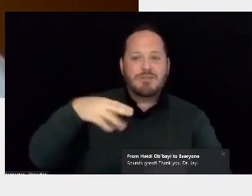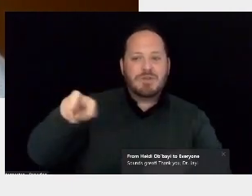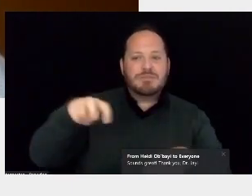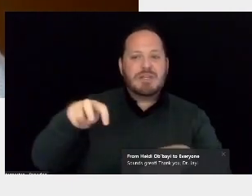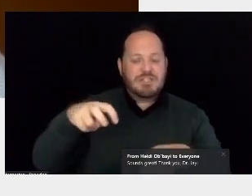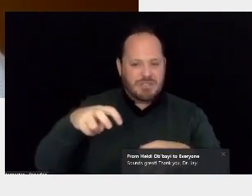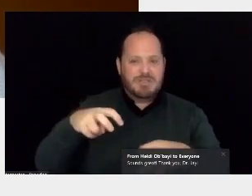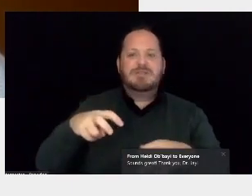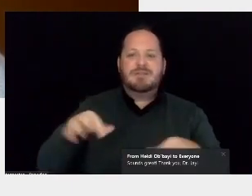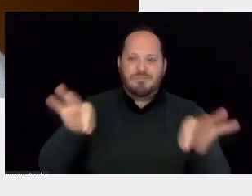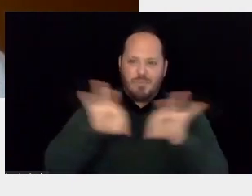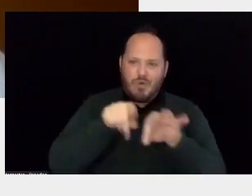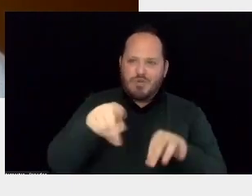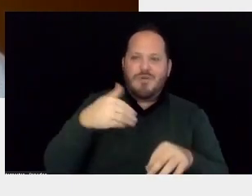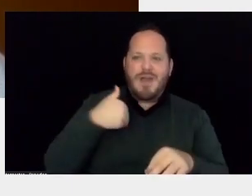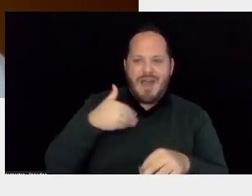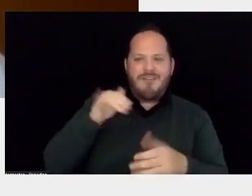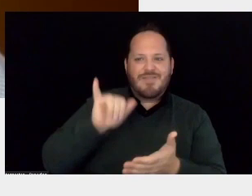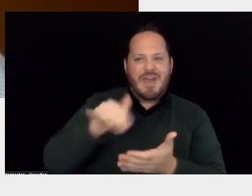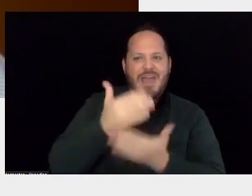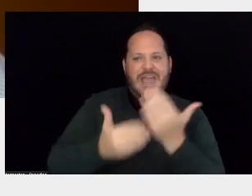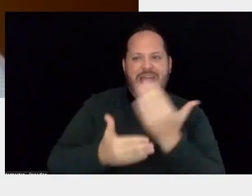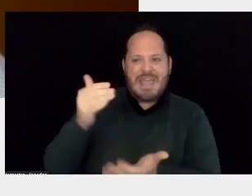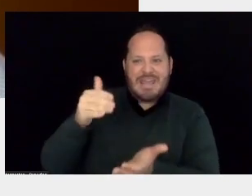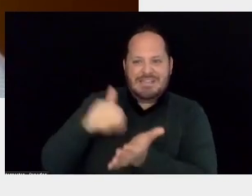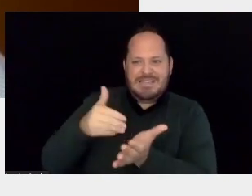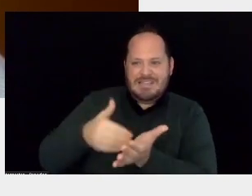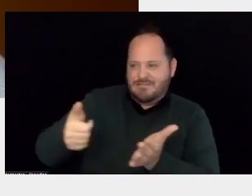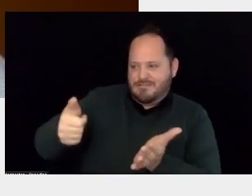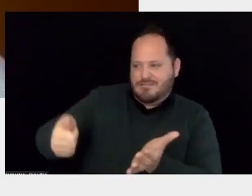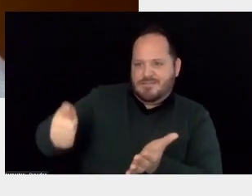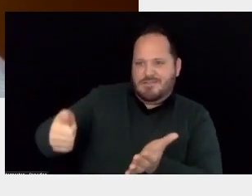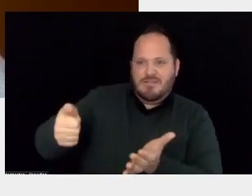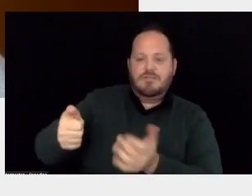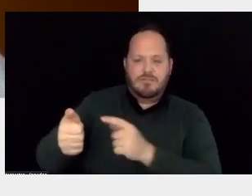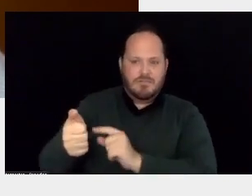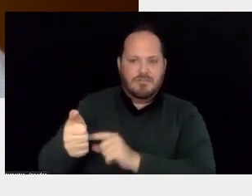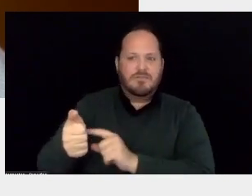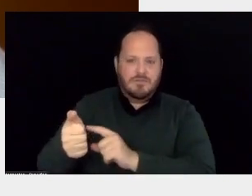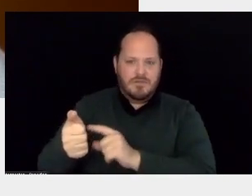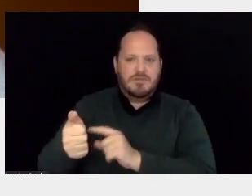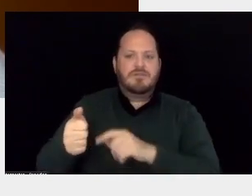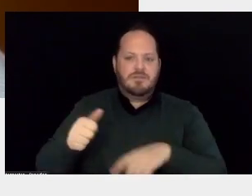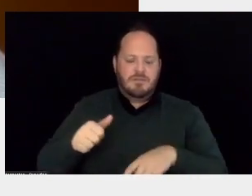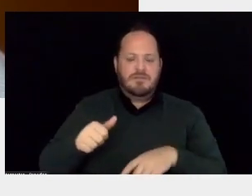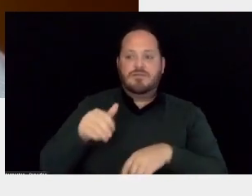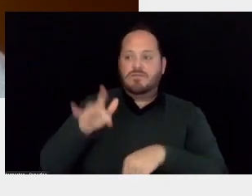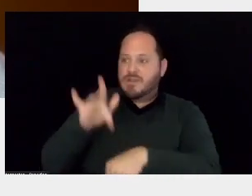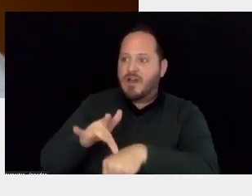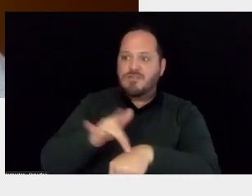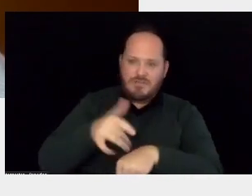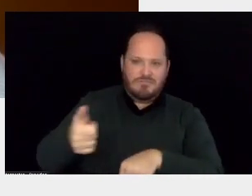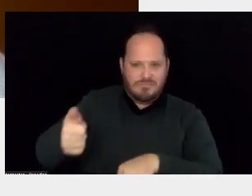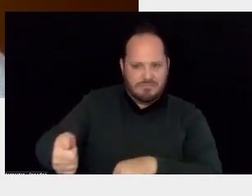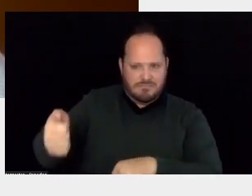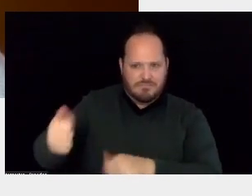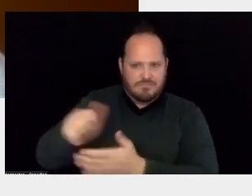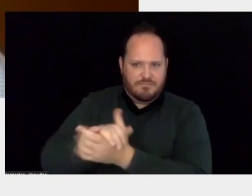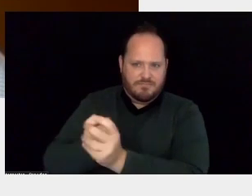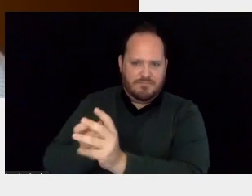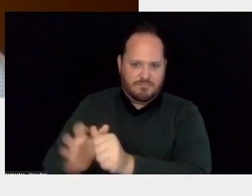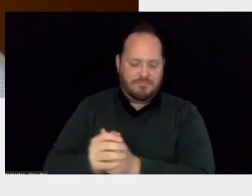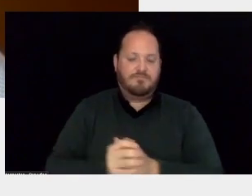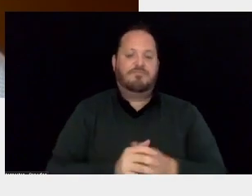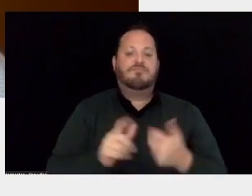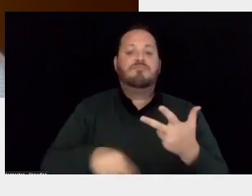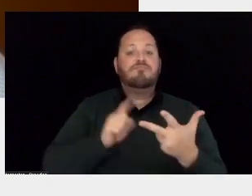as possible when you're out in public, and use hand sanitizer after you touch surfaces. If you drive, remove non-essential items from your